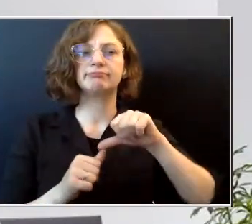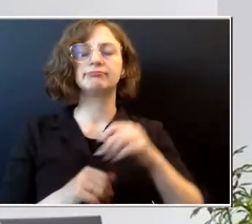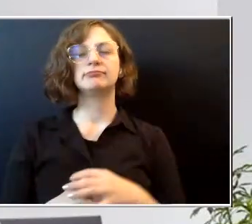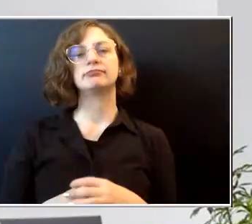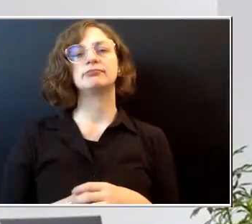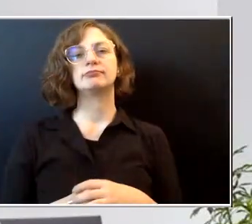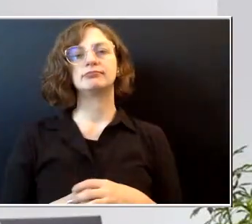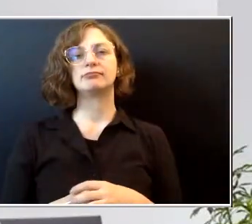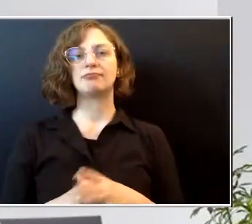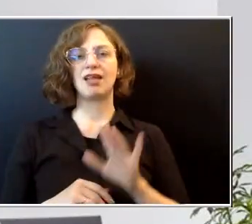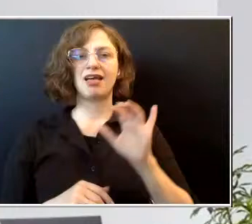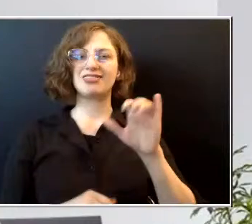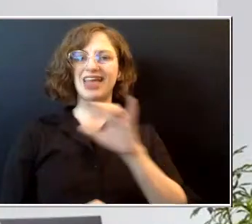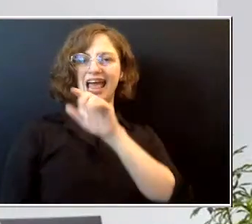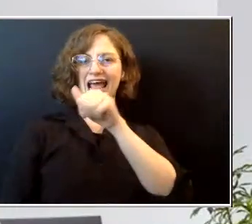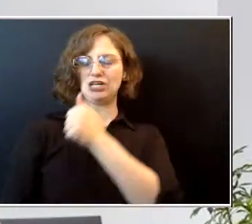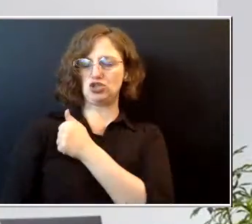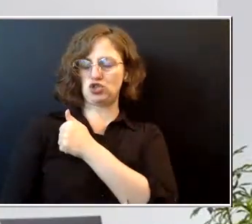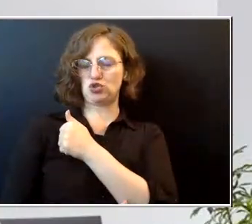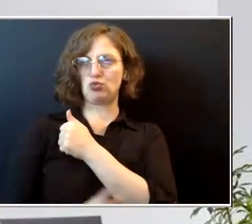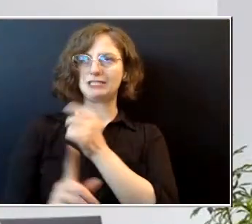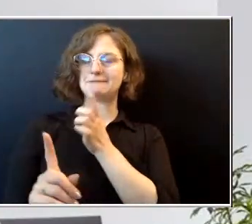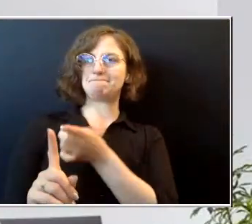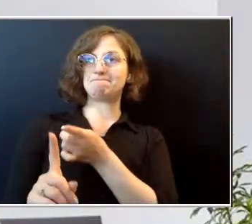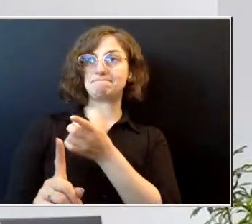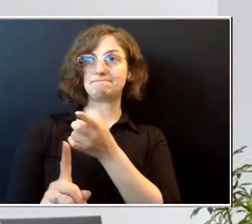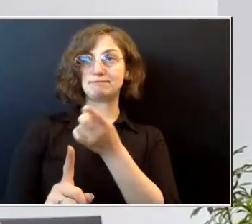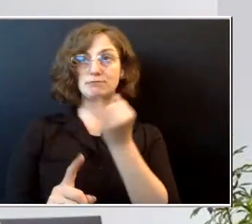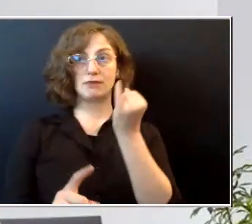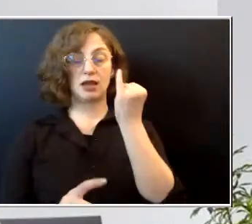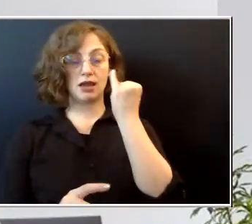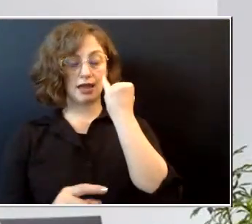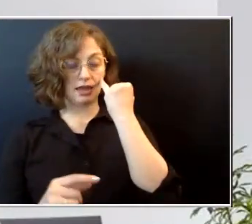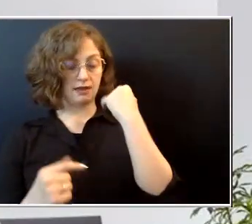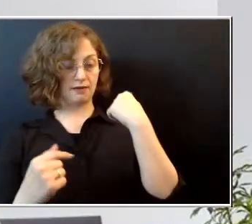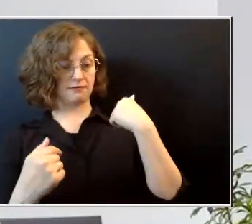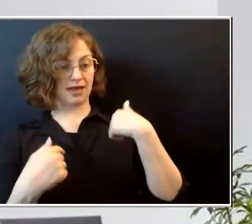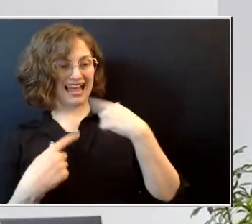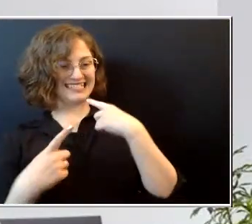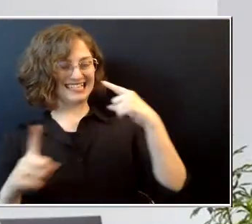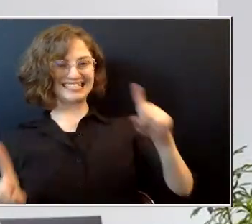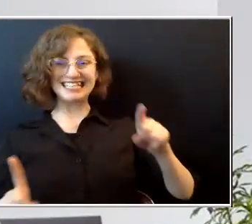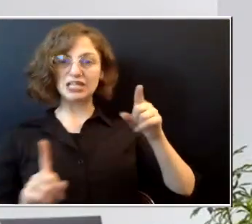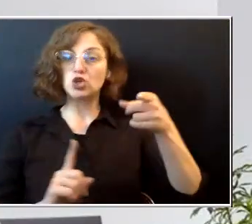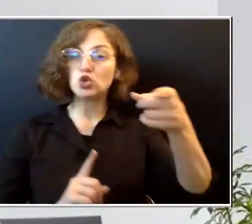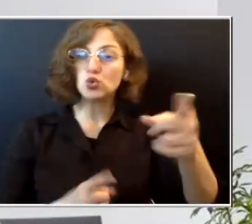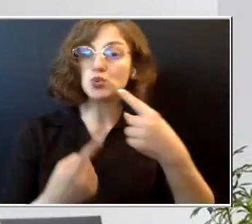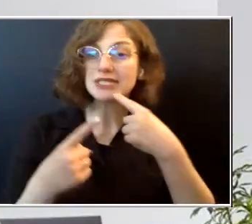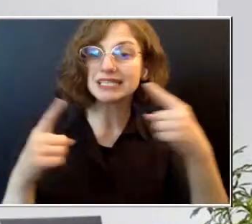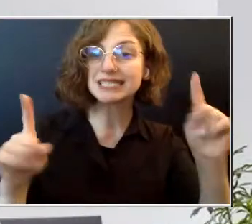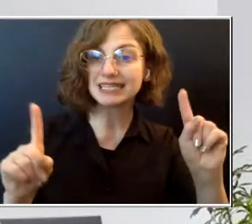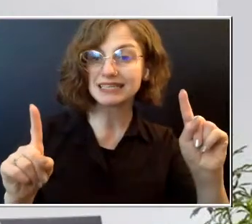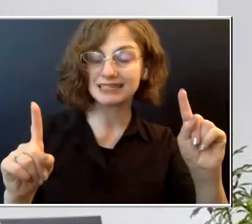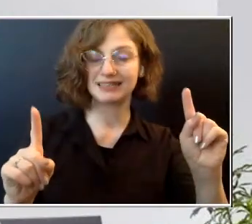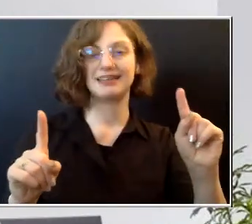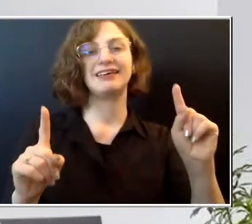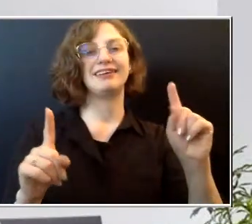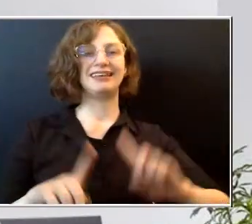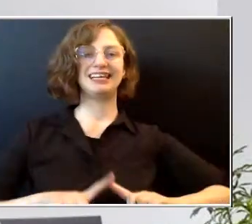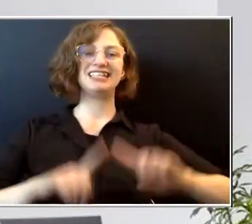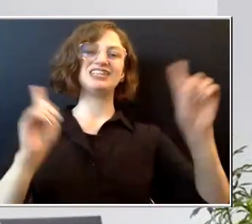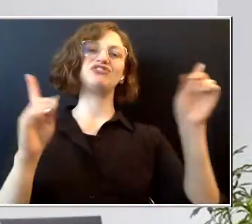for you to succeed, I must succeed also. We work together on this. A little bit different from a private school with a lot more